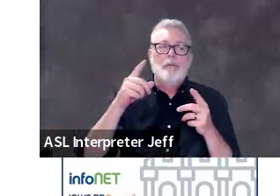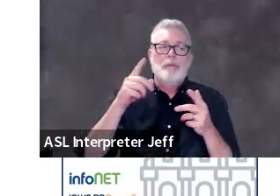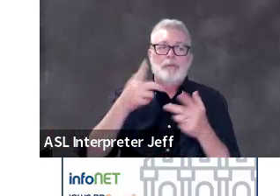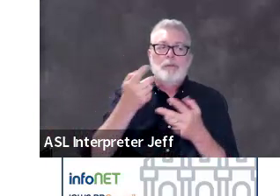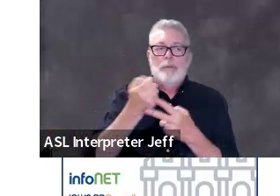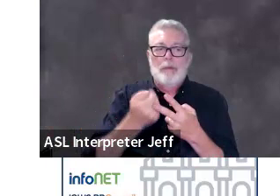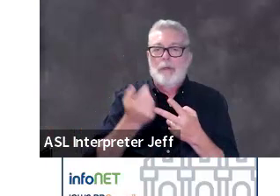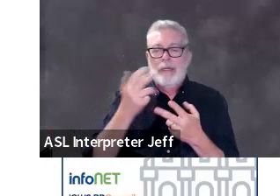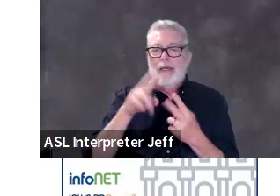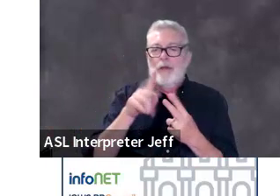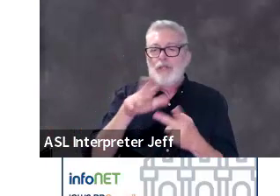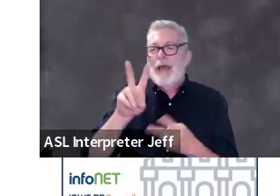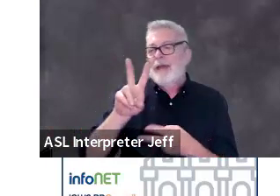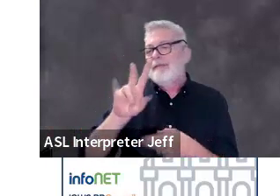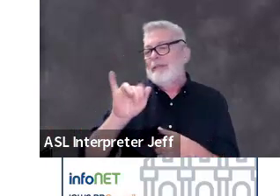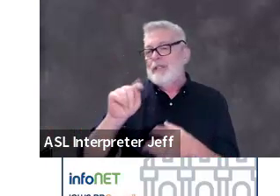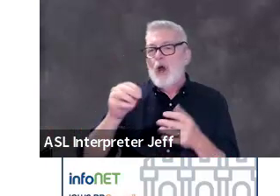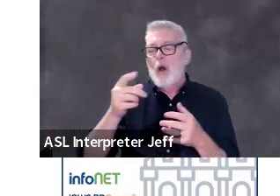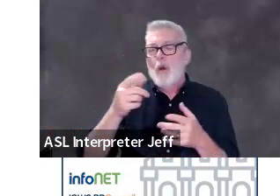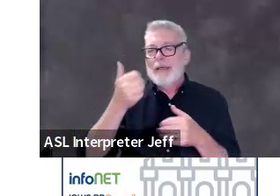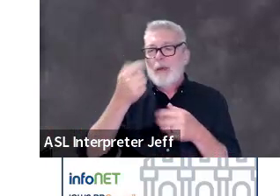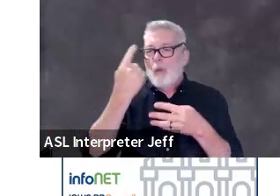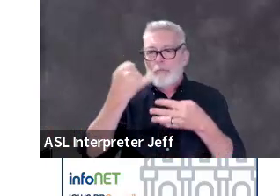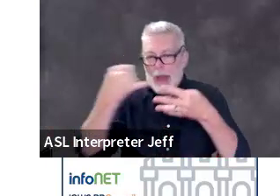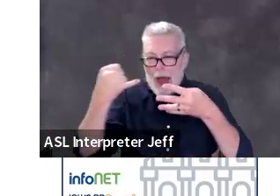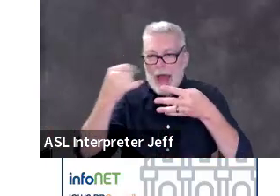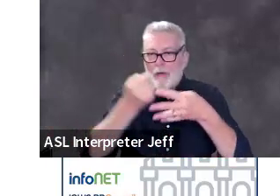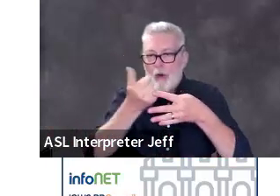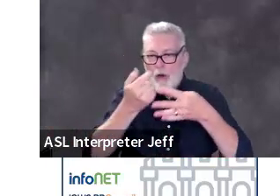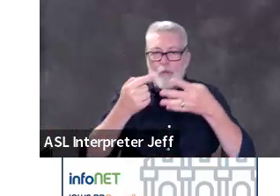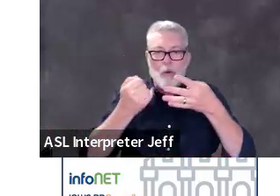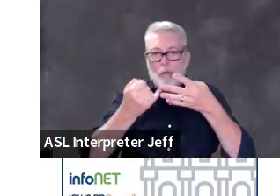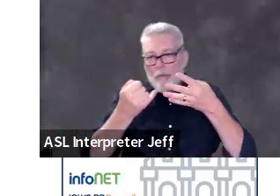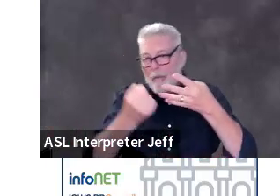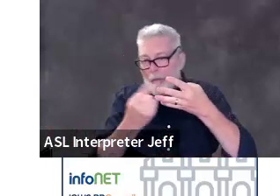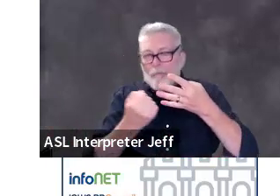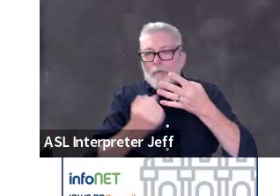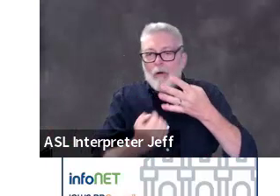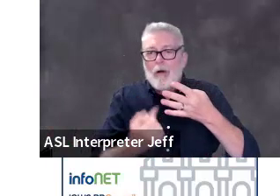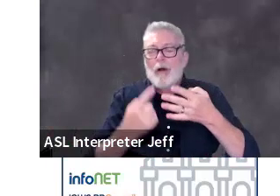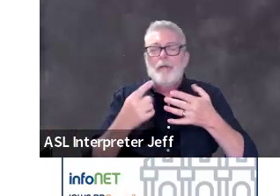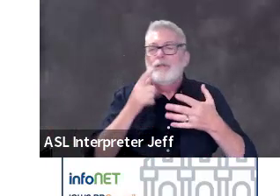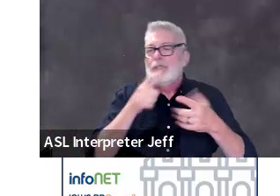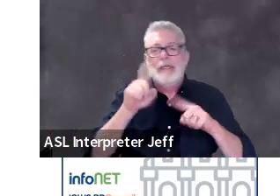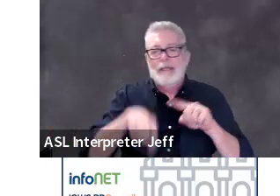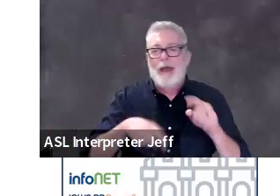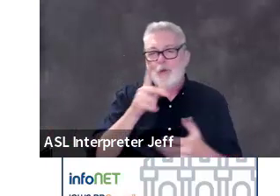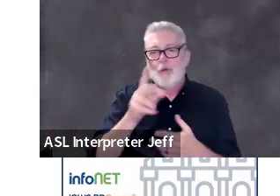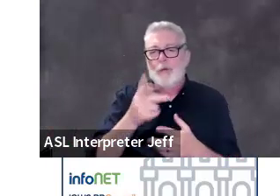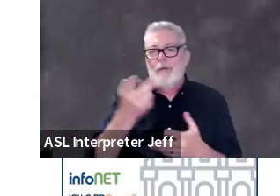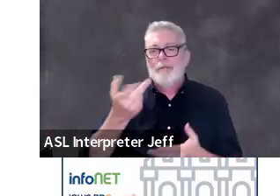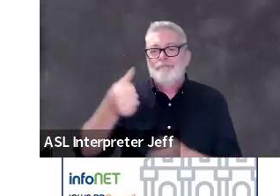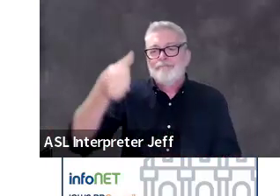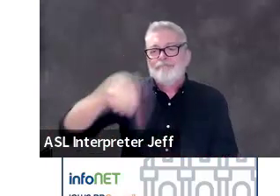because she can just veto out specific parts of budget bills instead of the whole. She doesn't have to veto the whole bill.